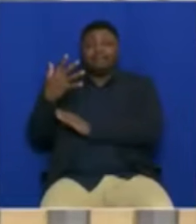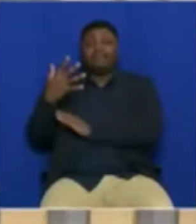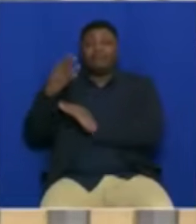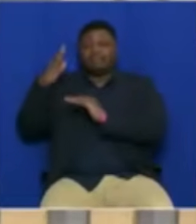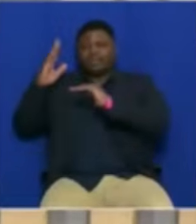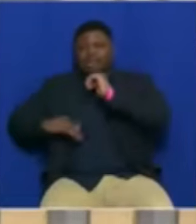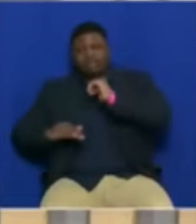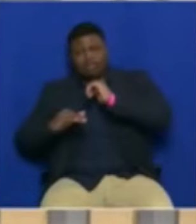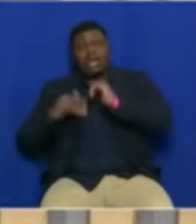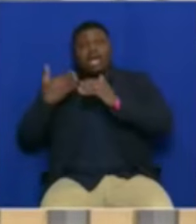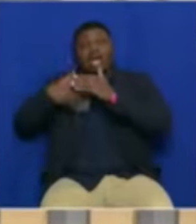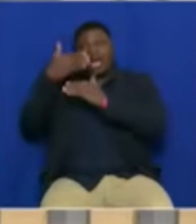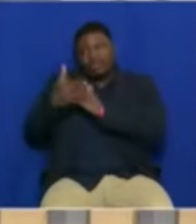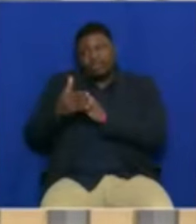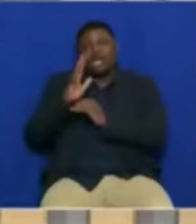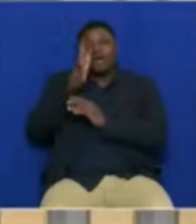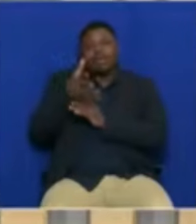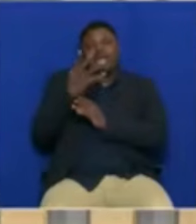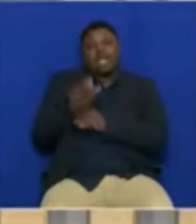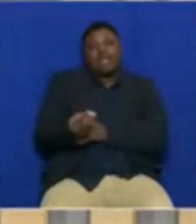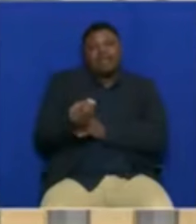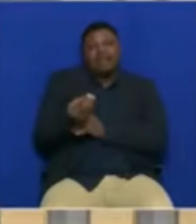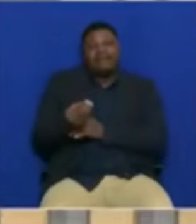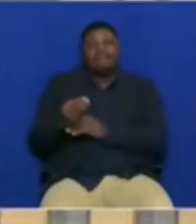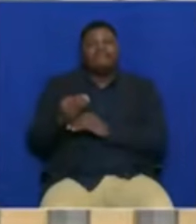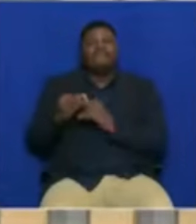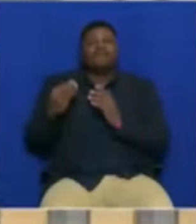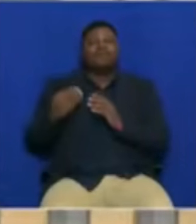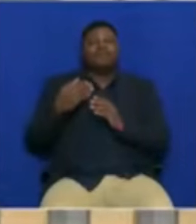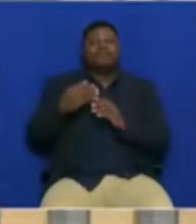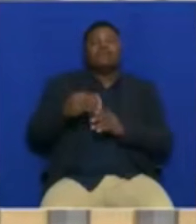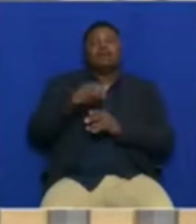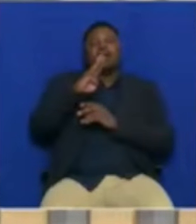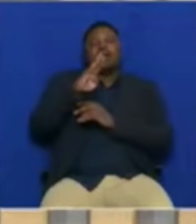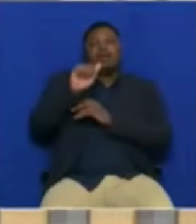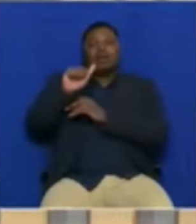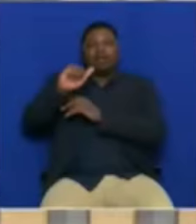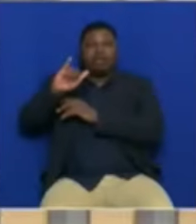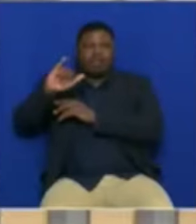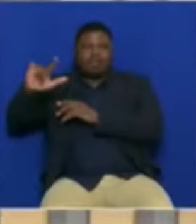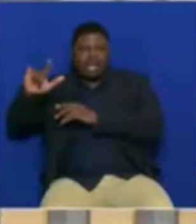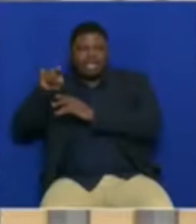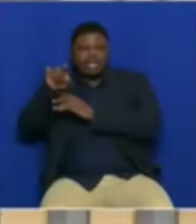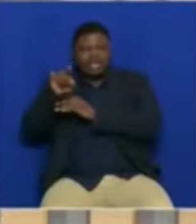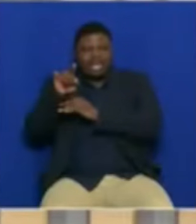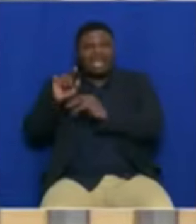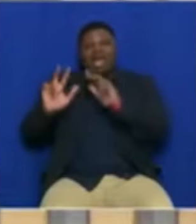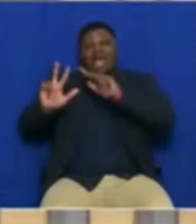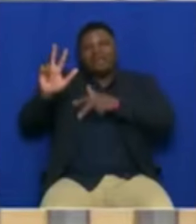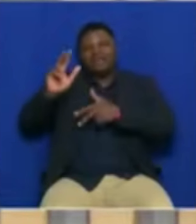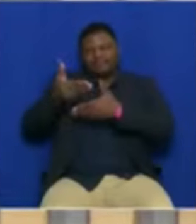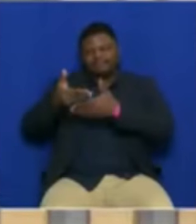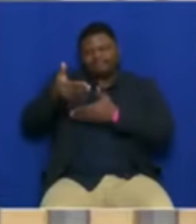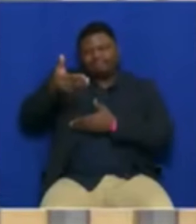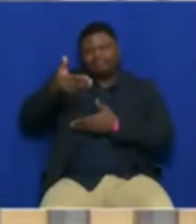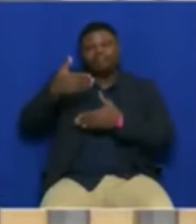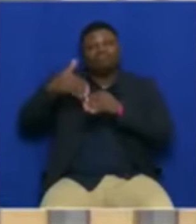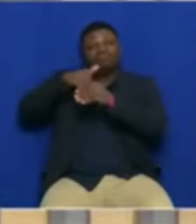bail affidavits, we got the charge sheets, then the next step is the making arrangements for the court.